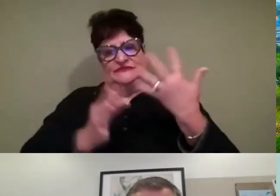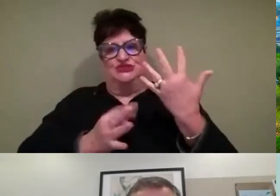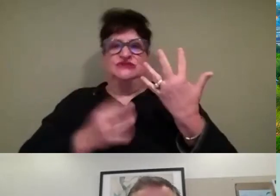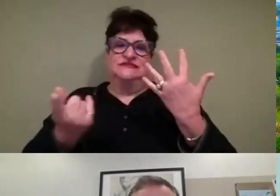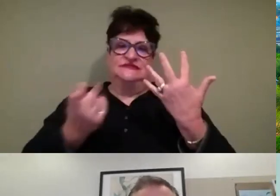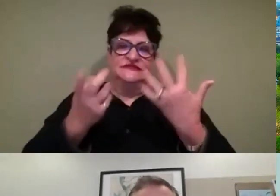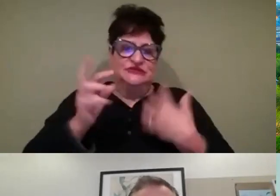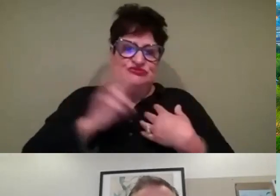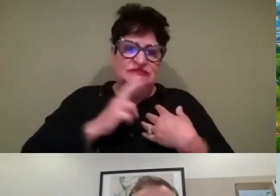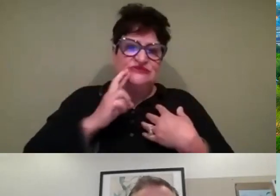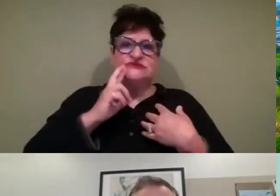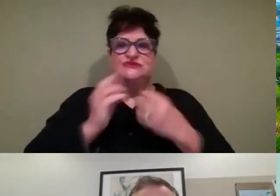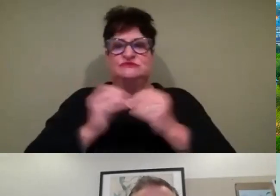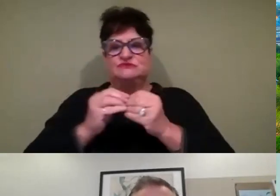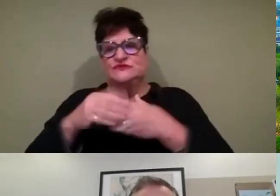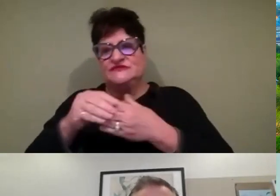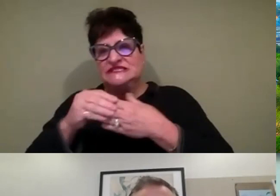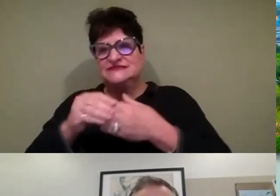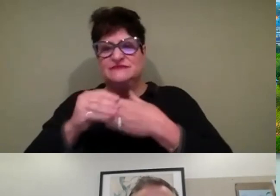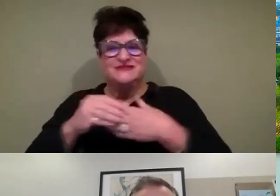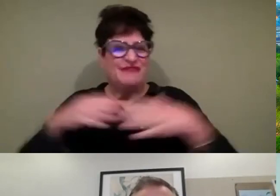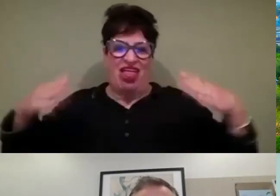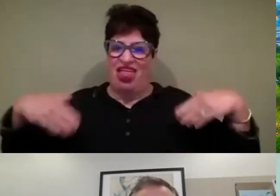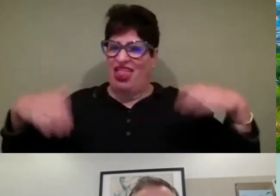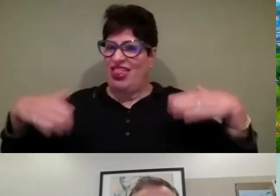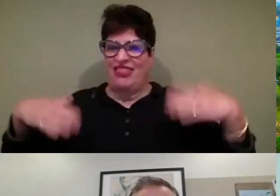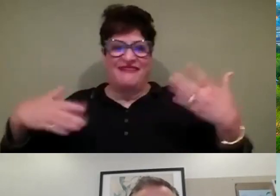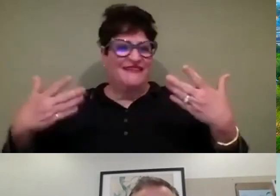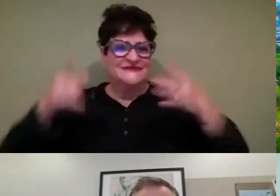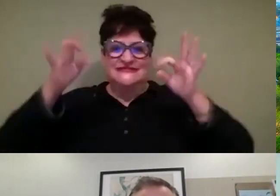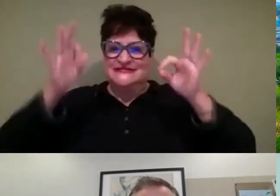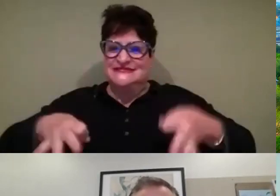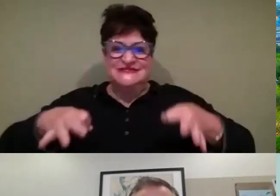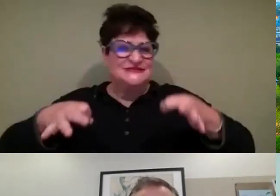flexible, but don't yet have a finalized plan for them.